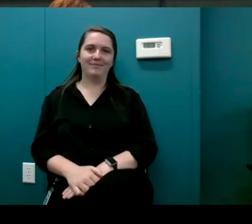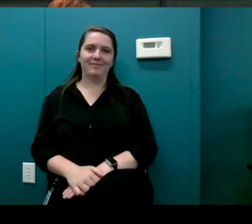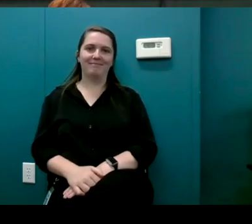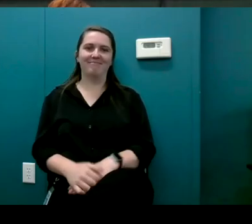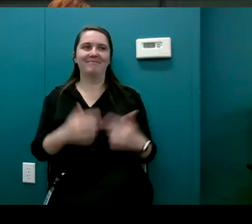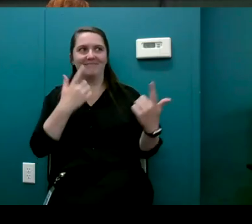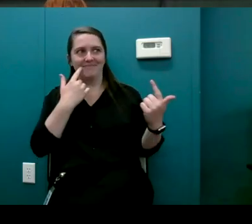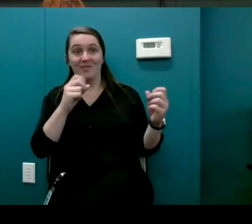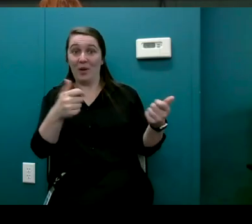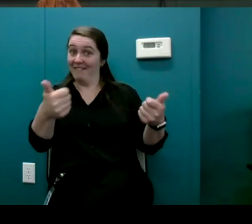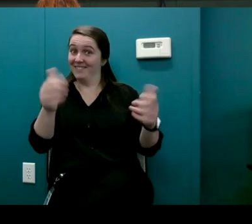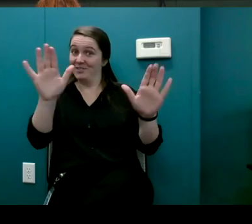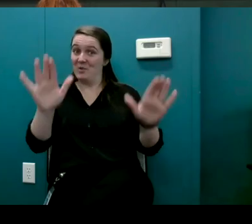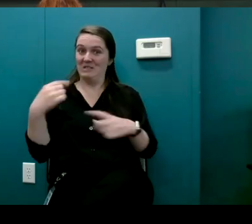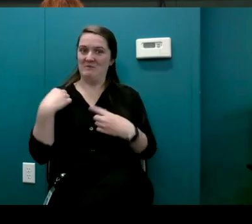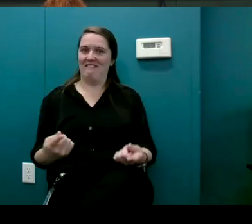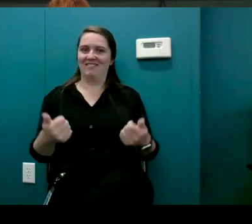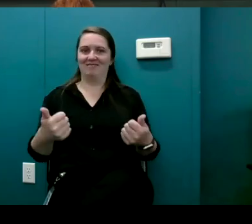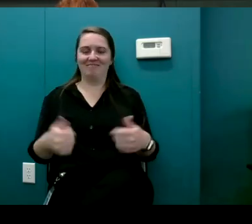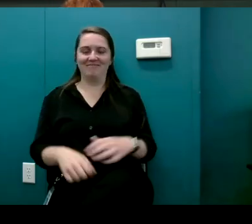Okay, you guys are doing great.